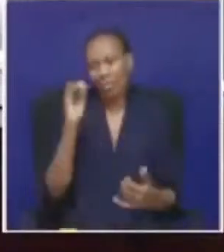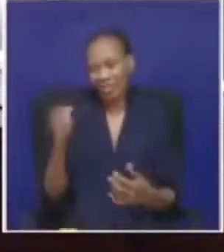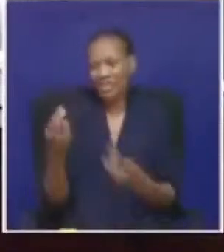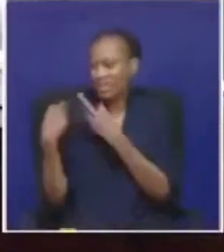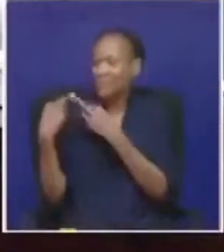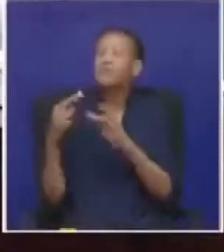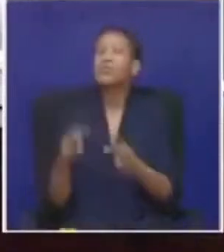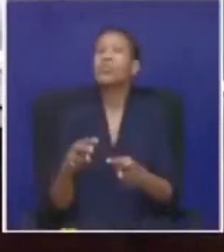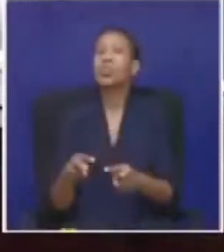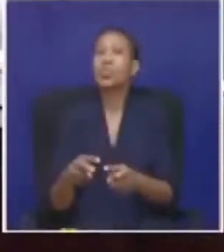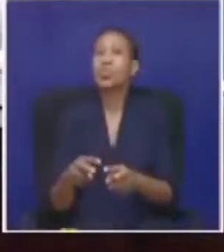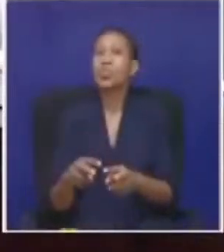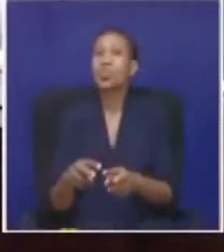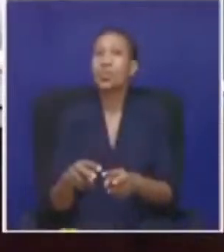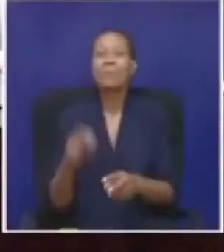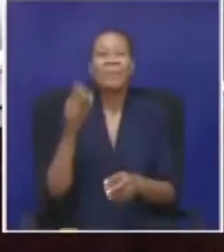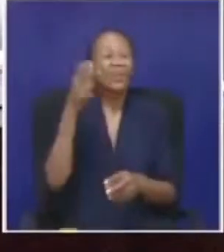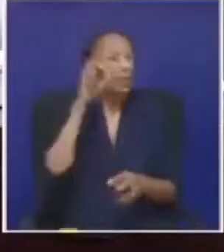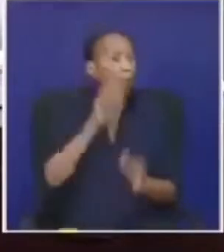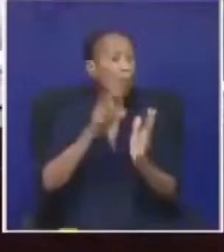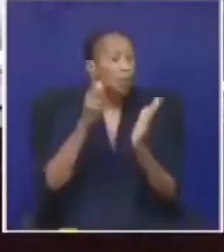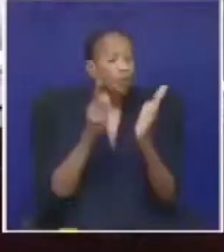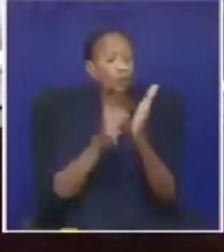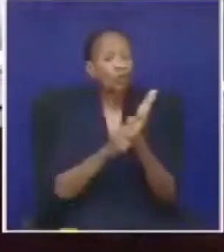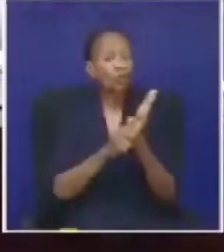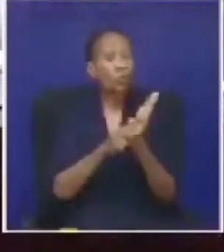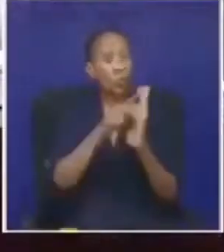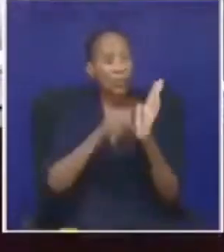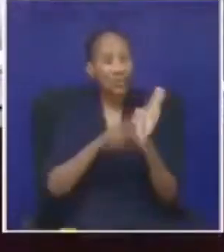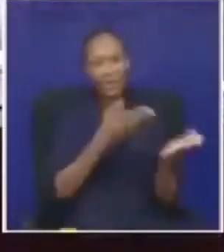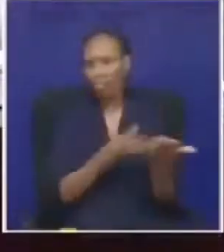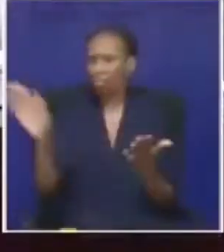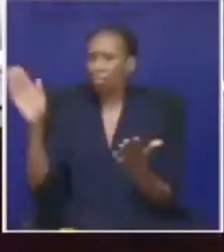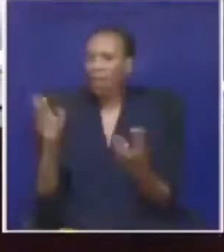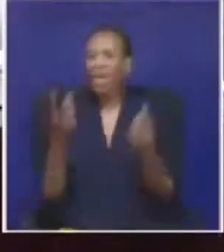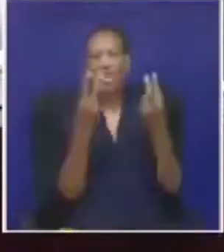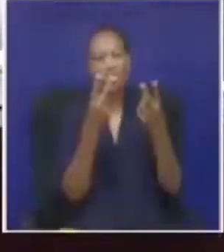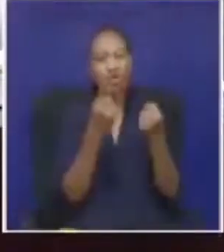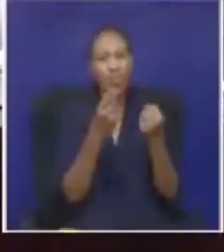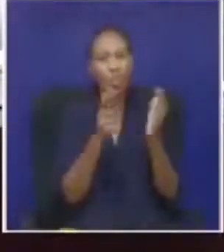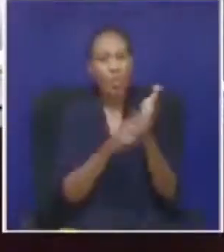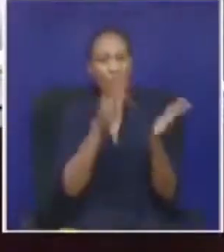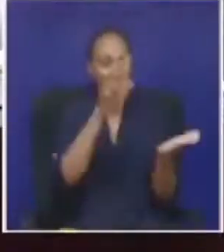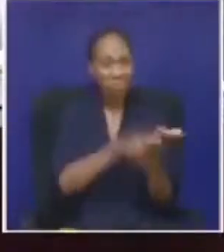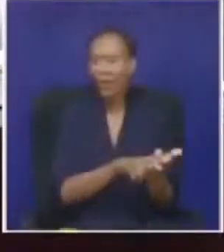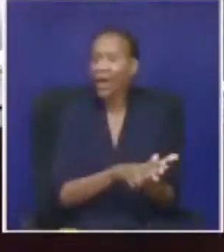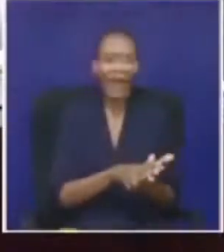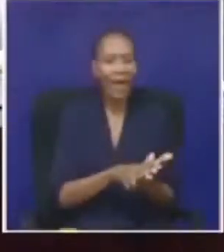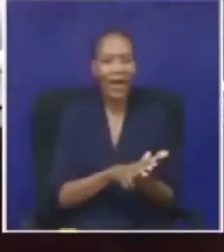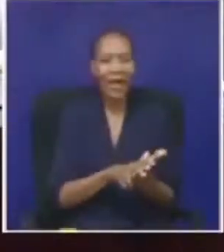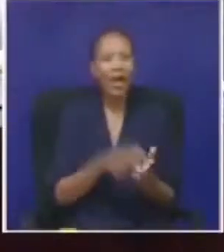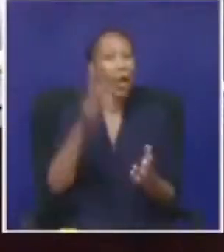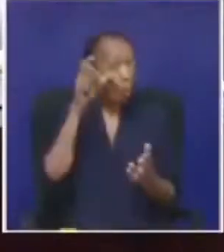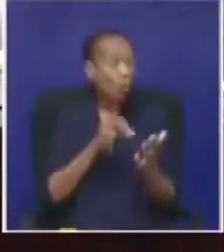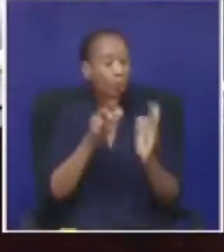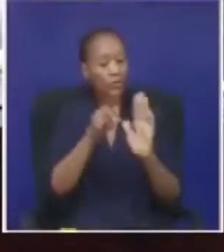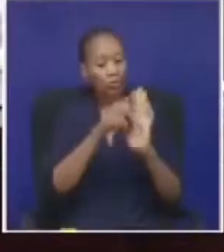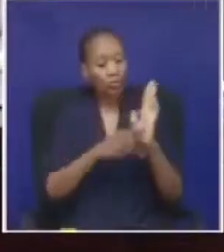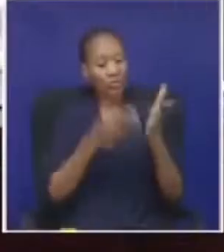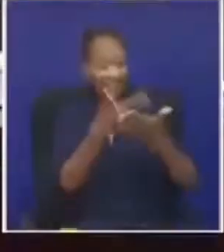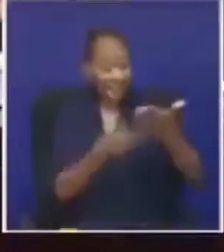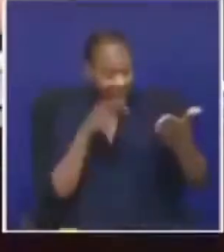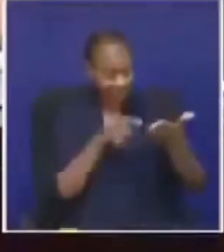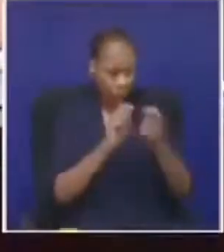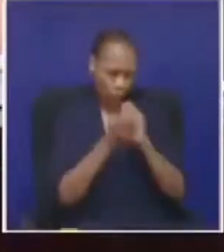no need to ditch the legislation and introduce something else, but let's refine it and make sure